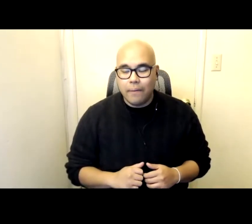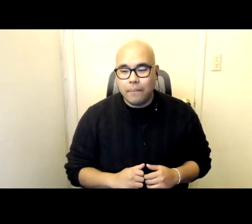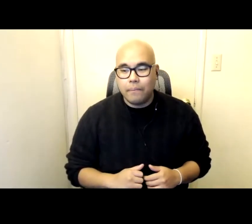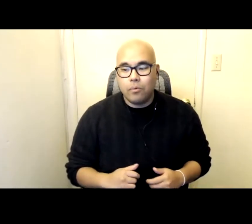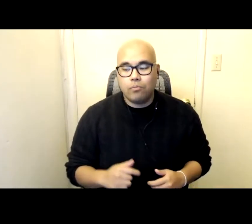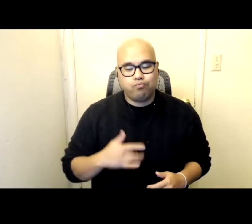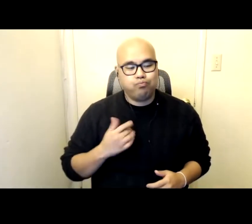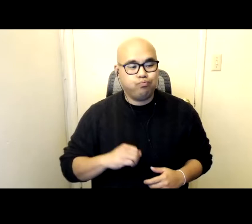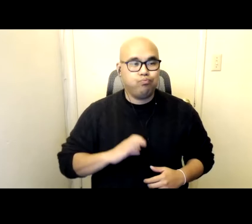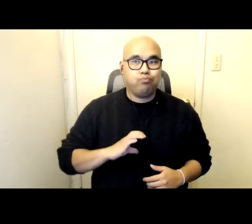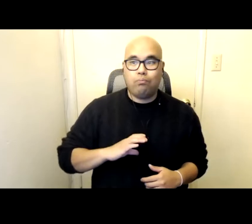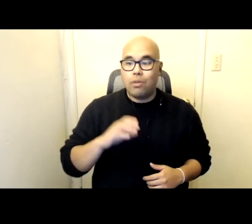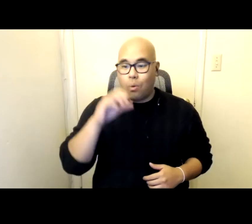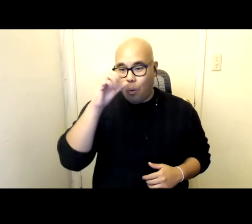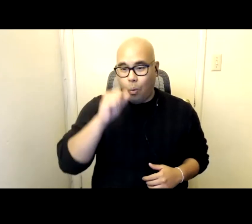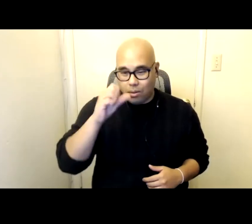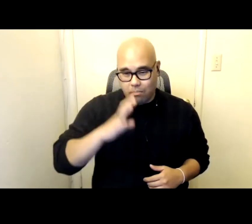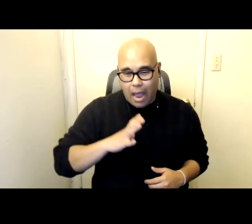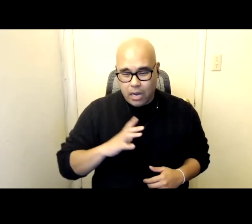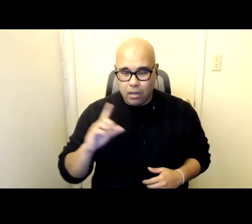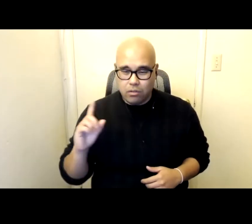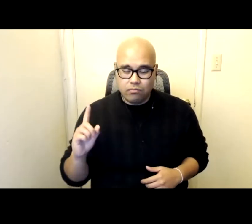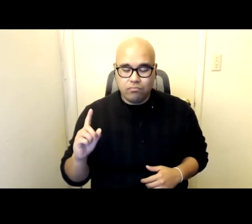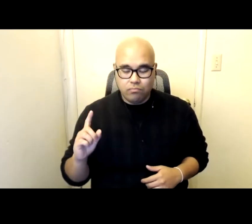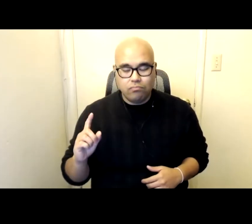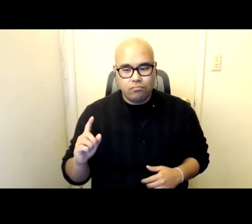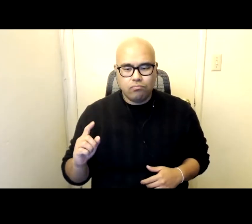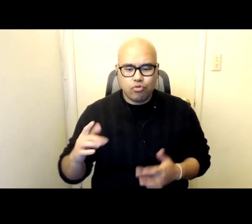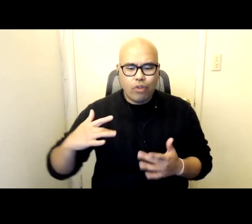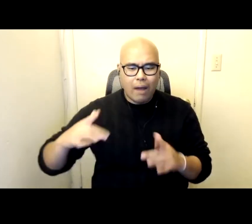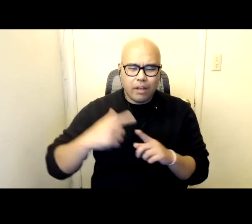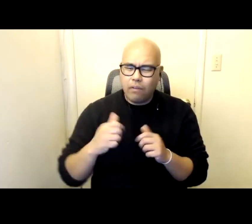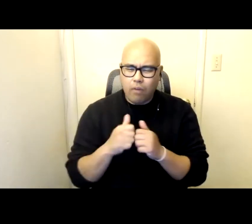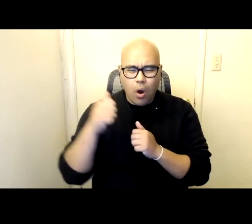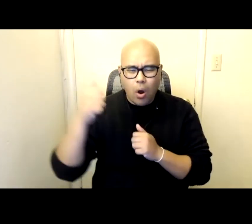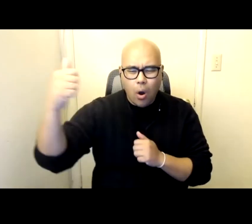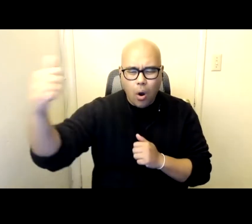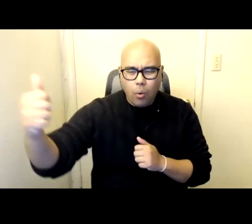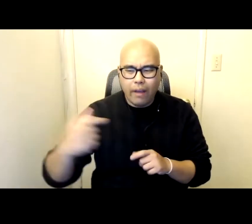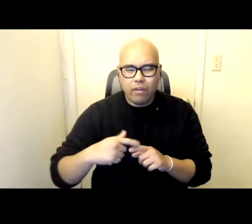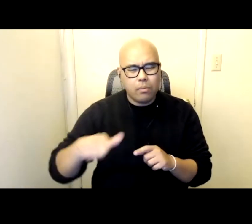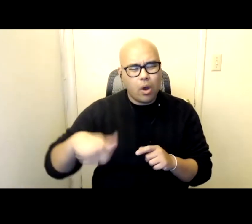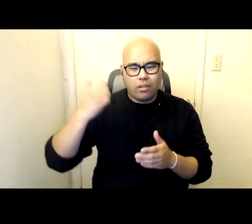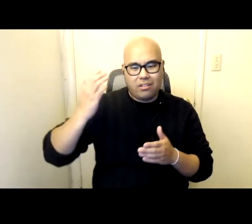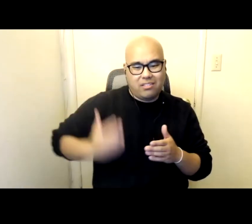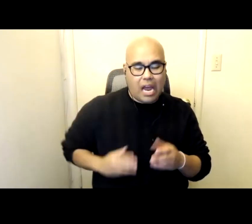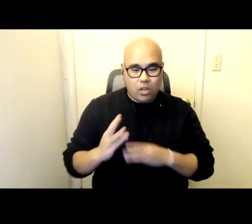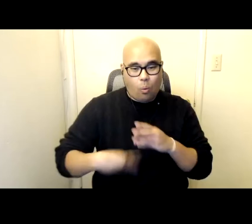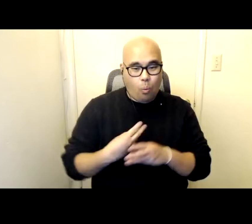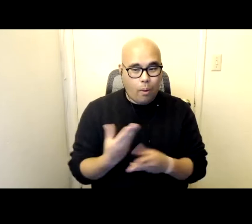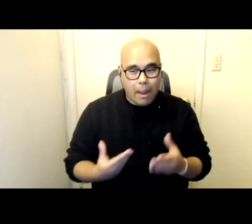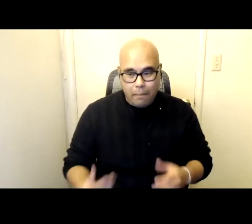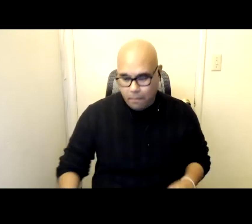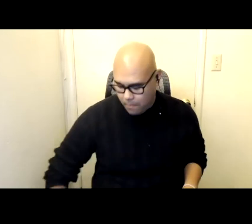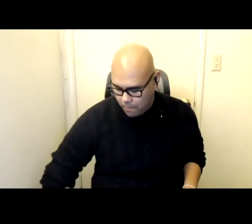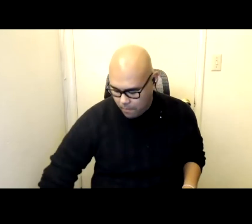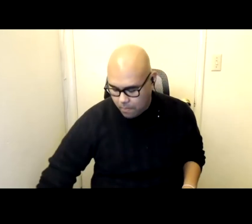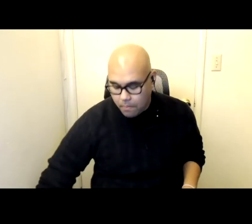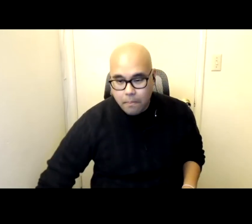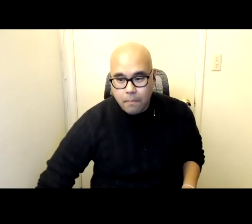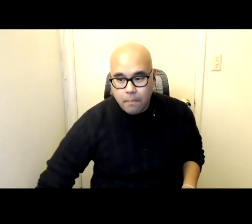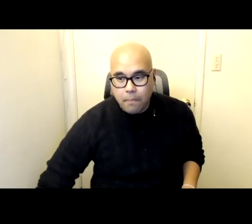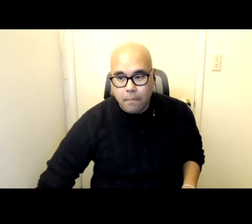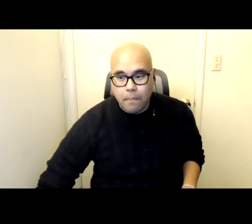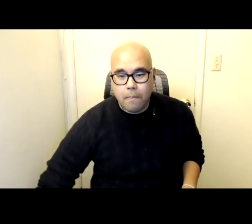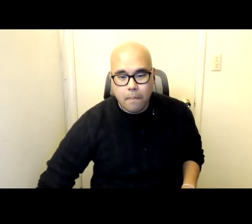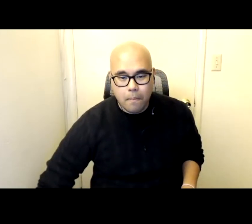idea of the old man traveling from afar, from the other side of the world perhaps, to be